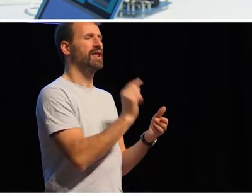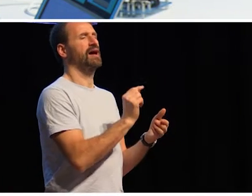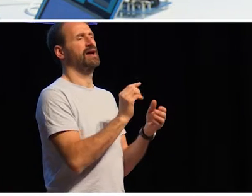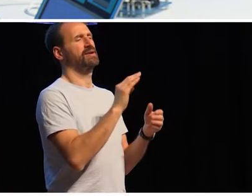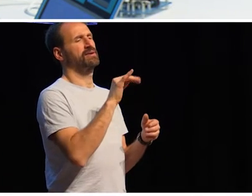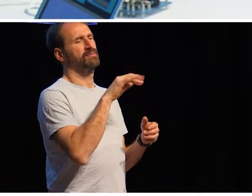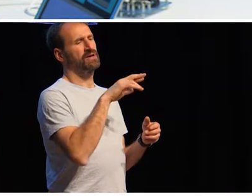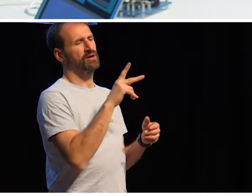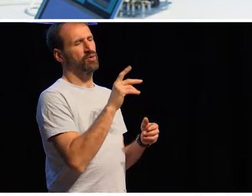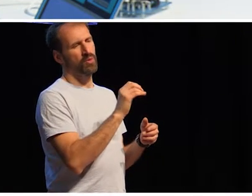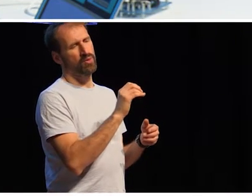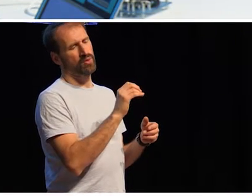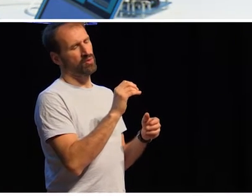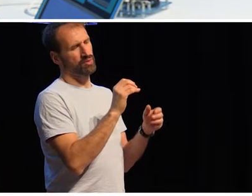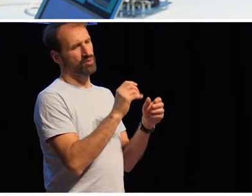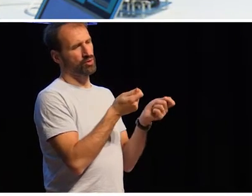not directly connected